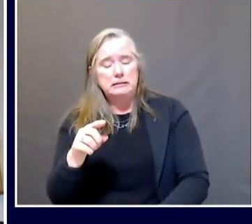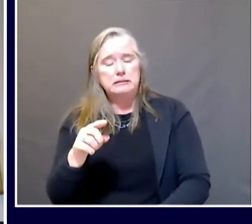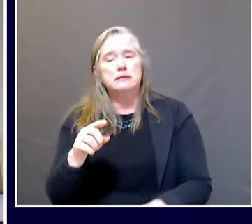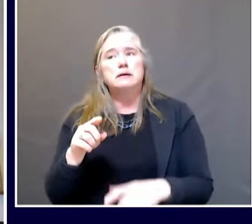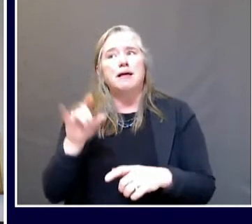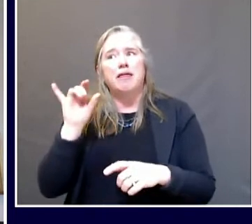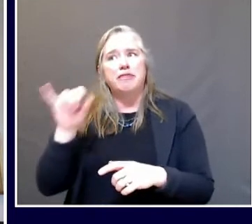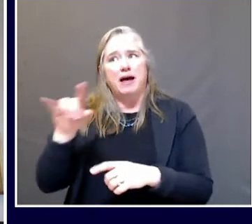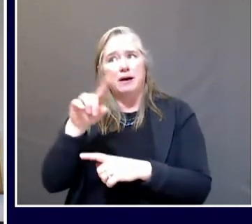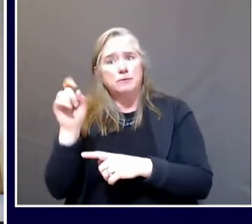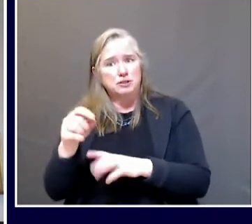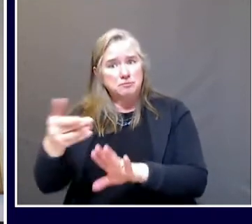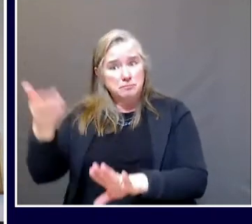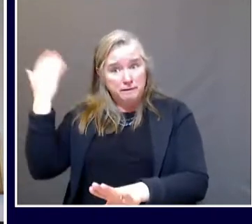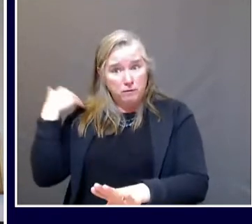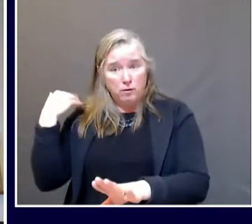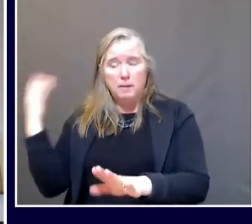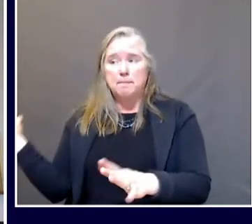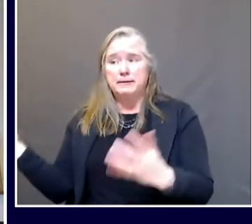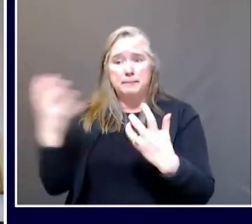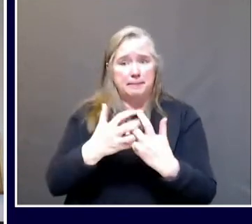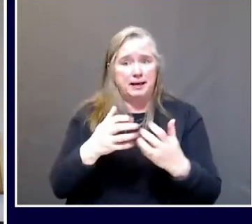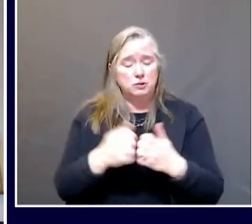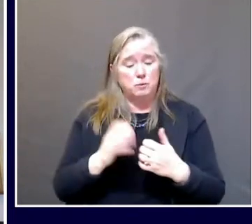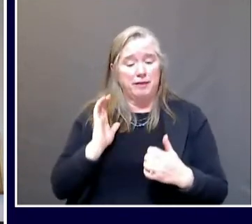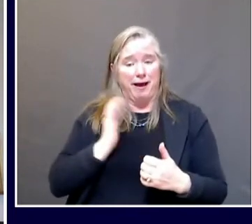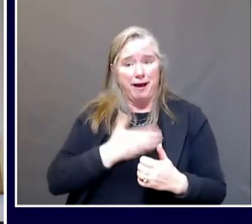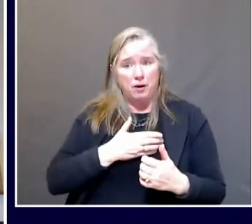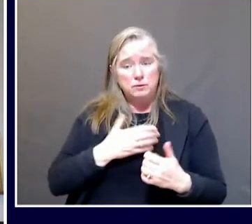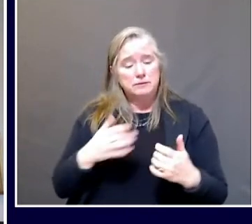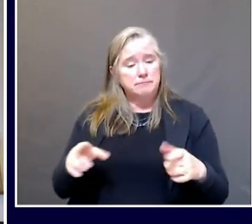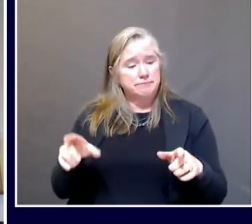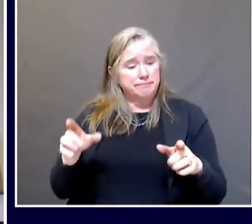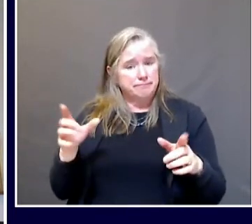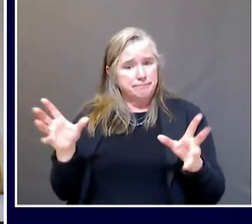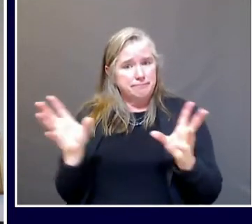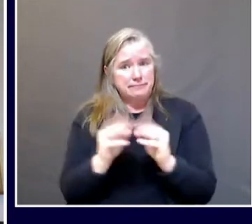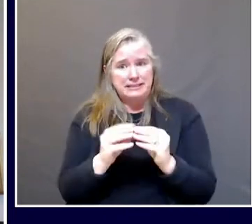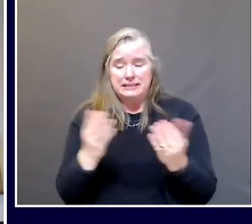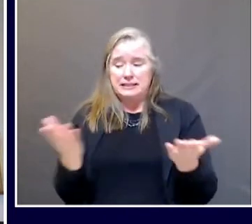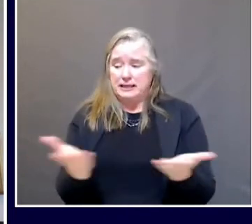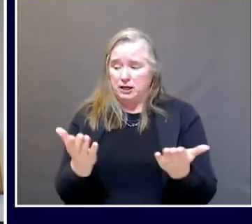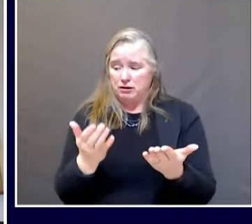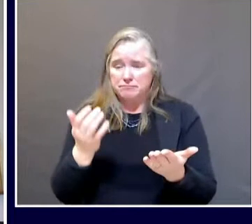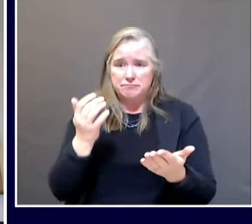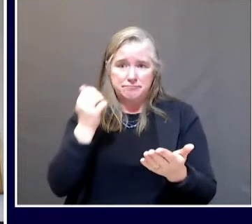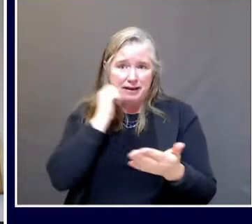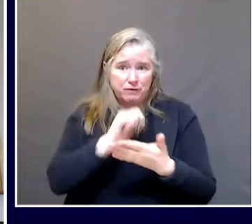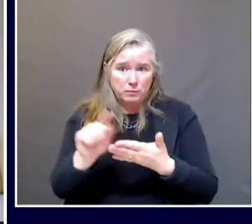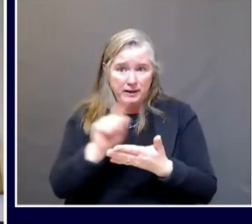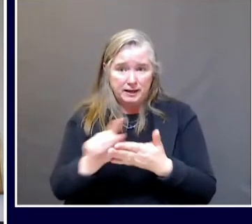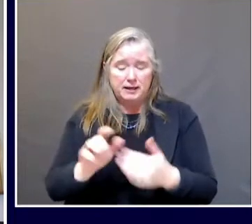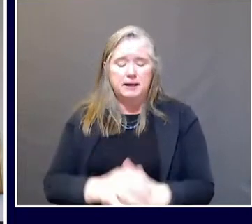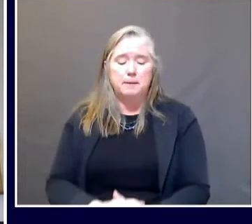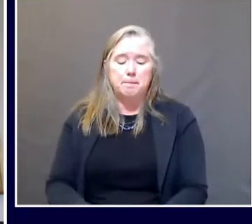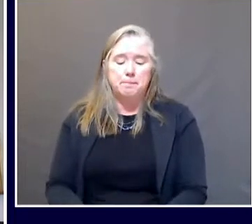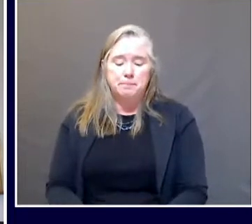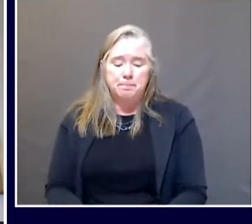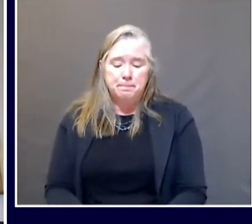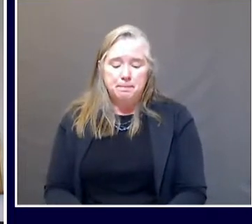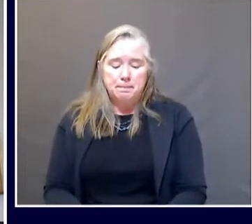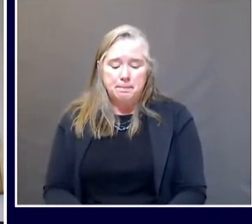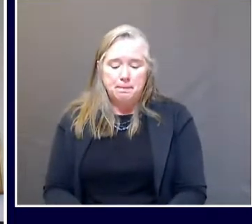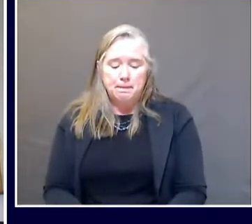9 months, which is this: life's most persistent and urgent